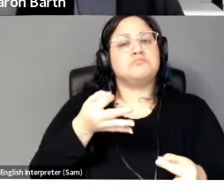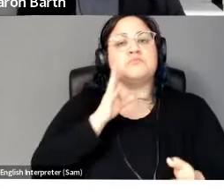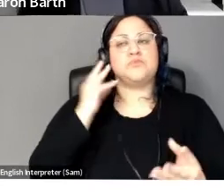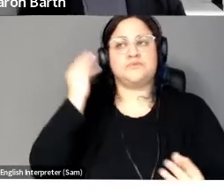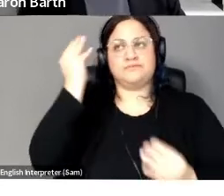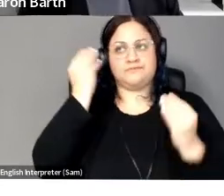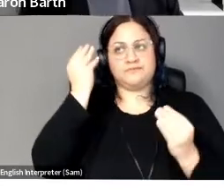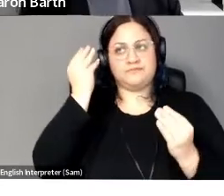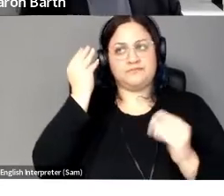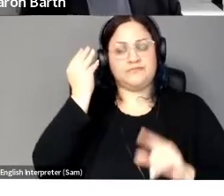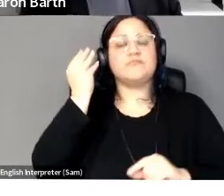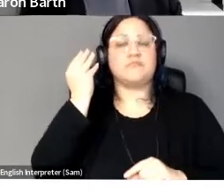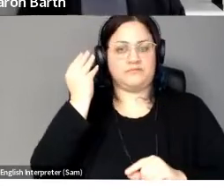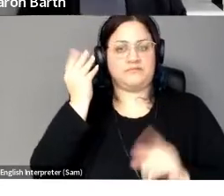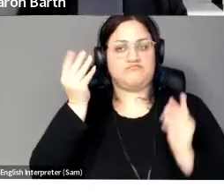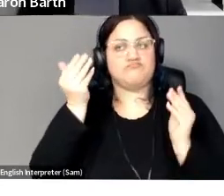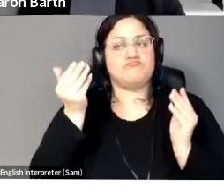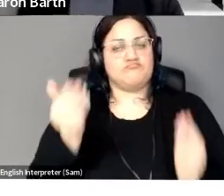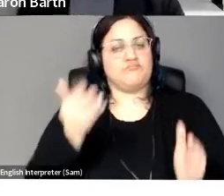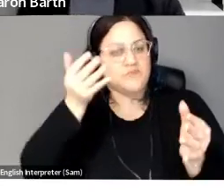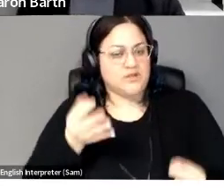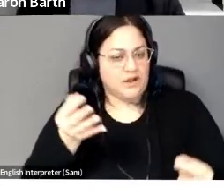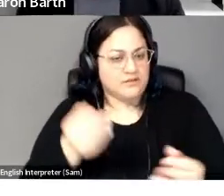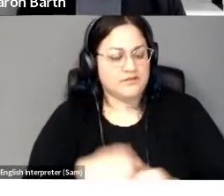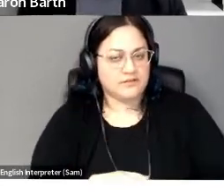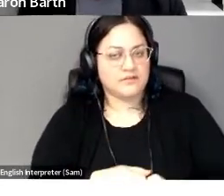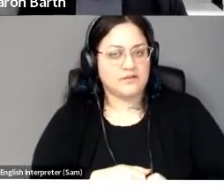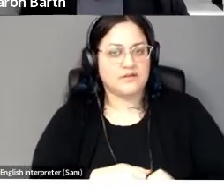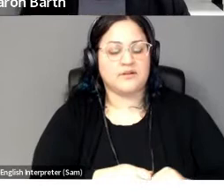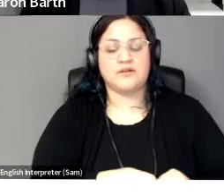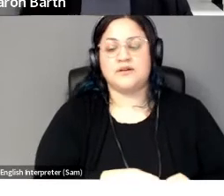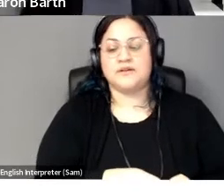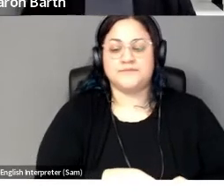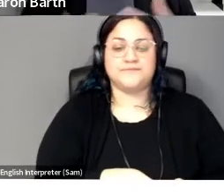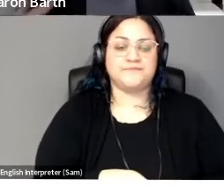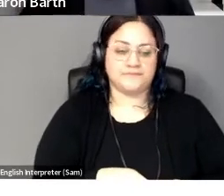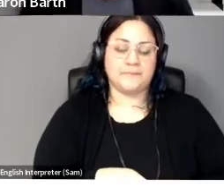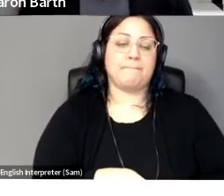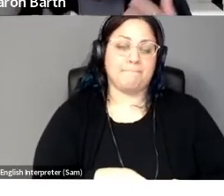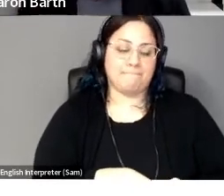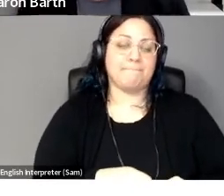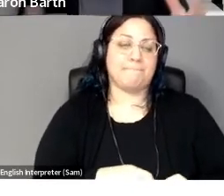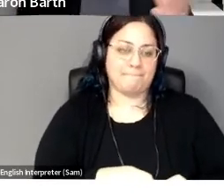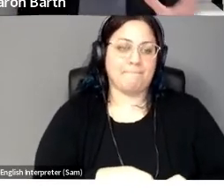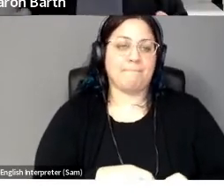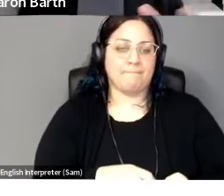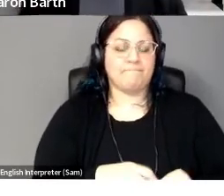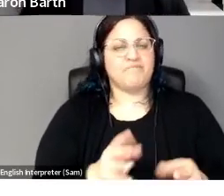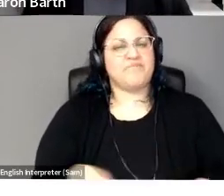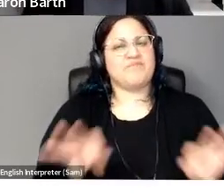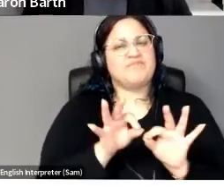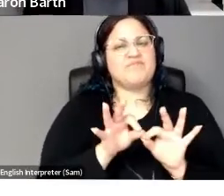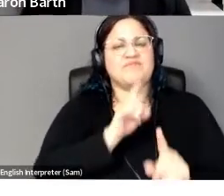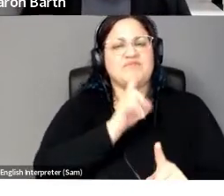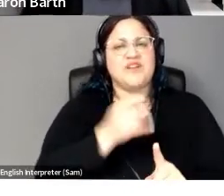good assumption? Does this belief map onto the world in the sense that it's true? Does this inference hold